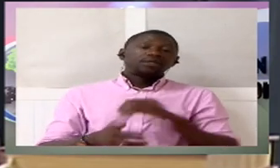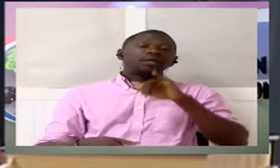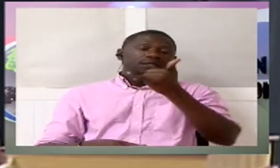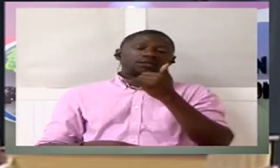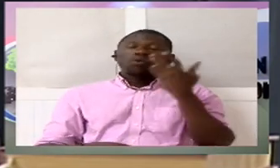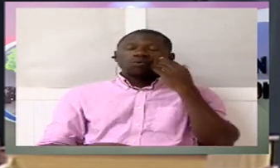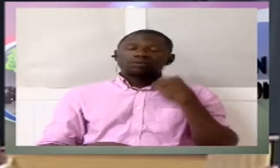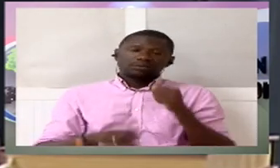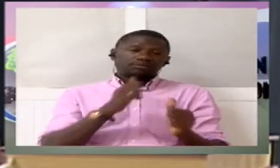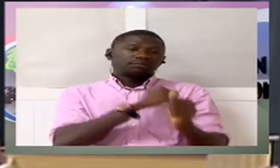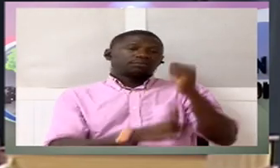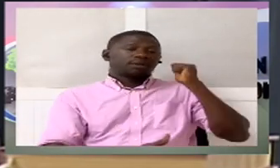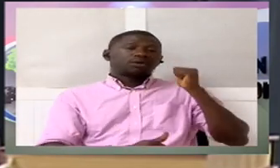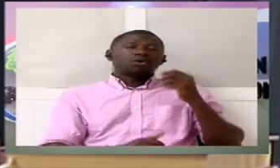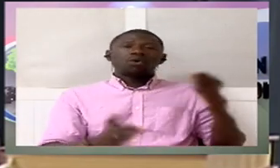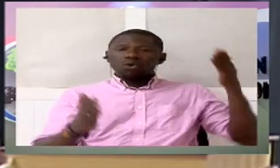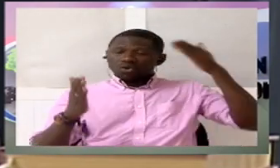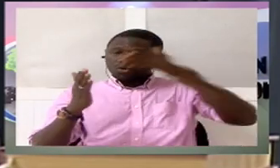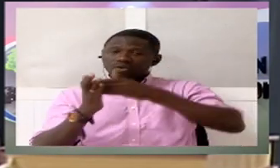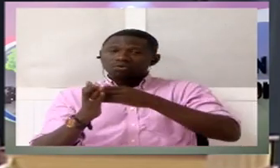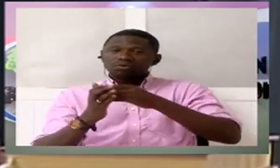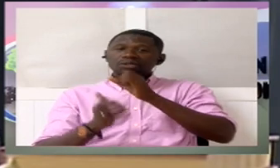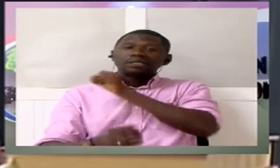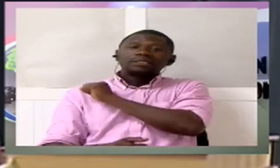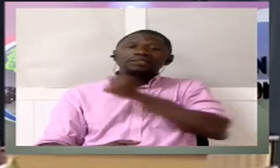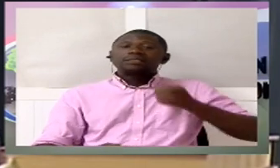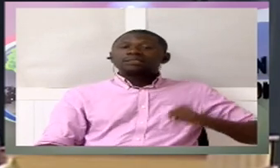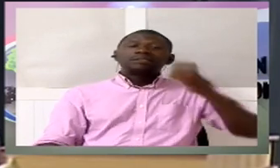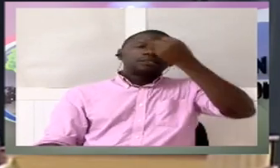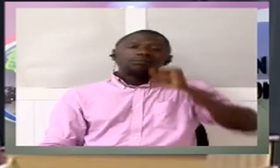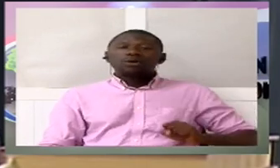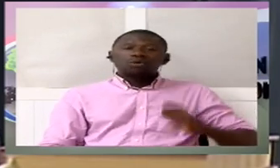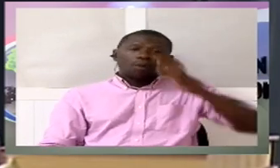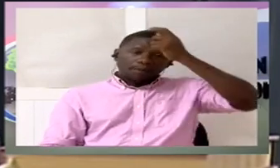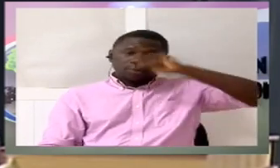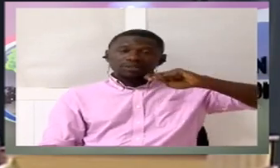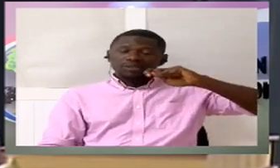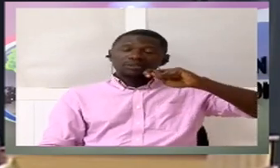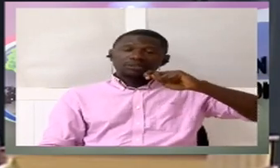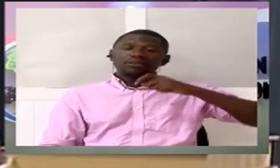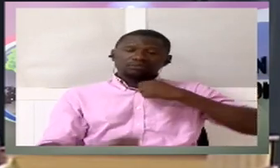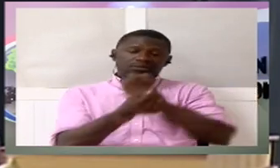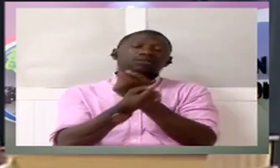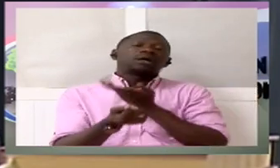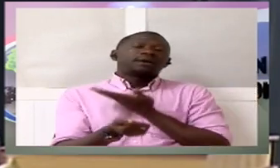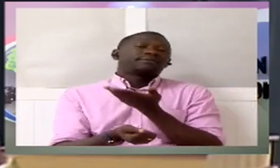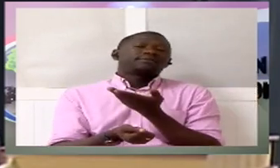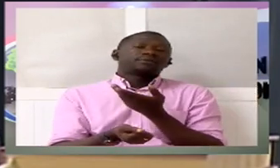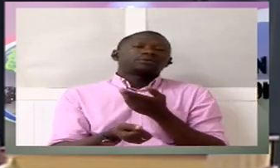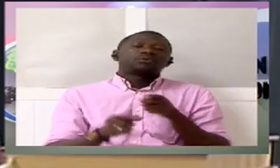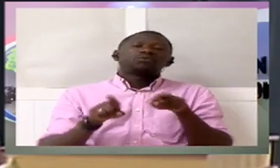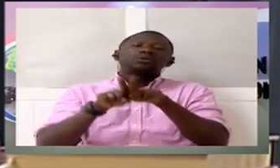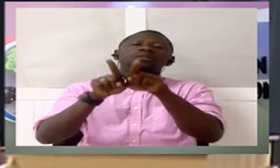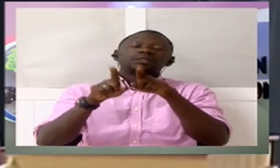Yes, when he came back up till the Spanor police station, he got arrested. And his